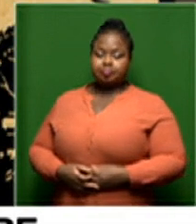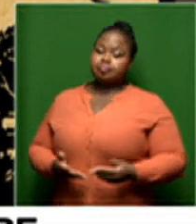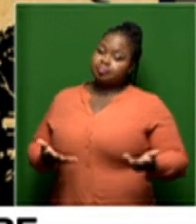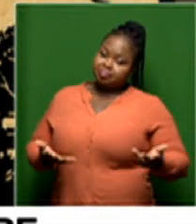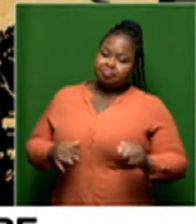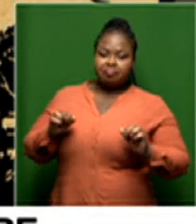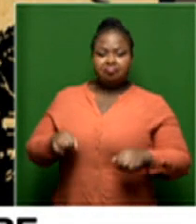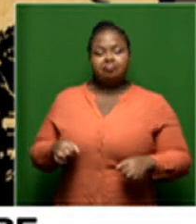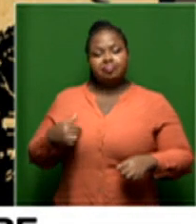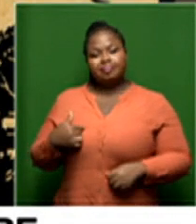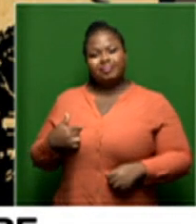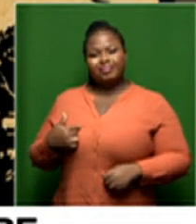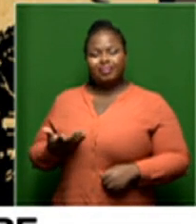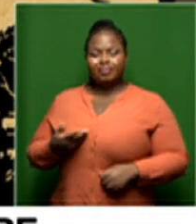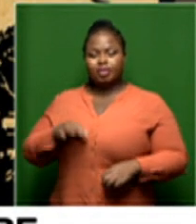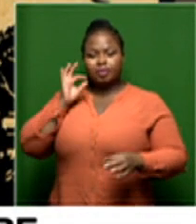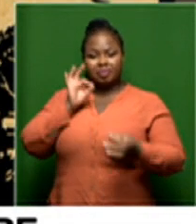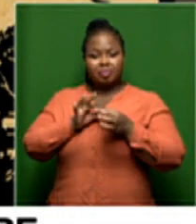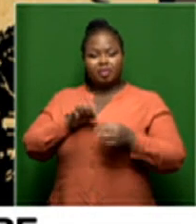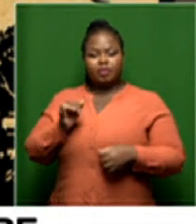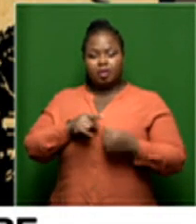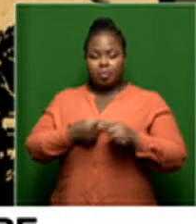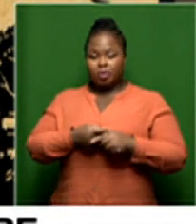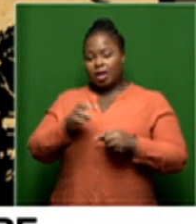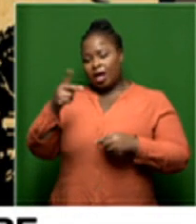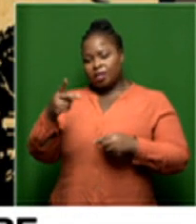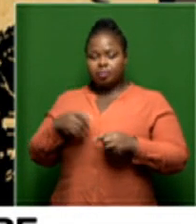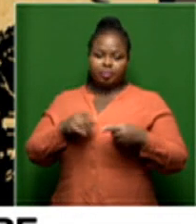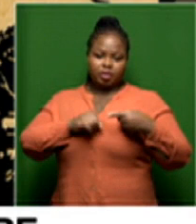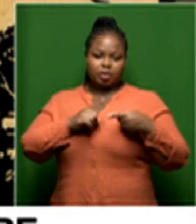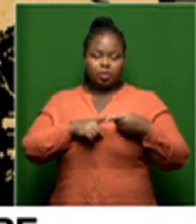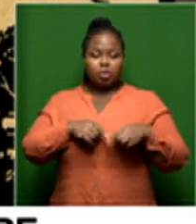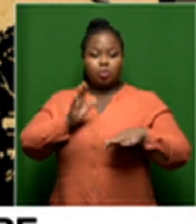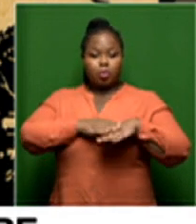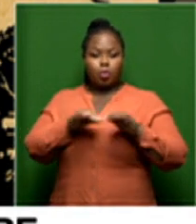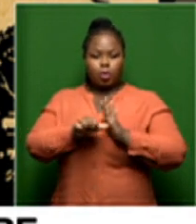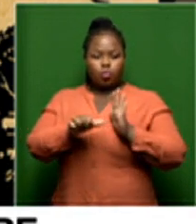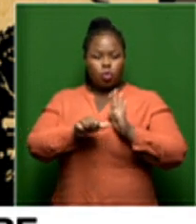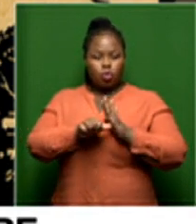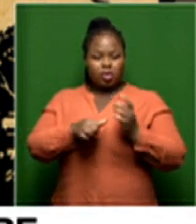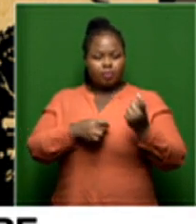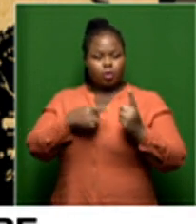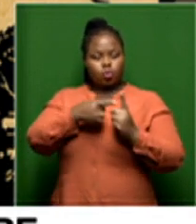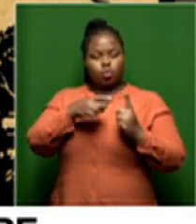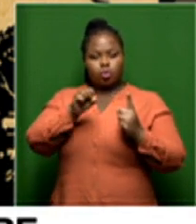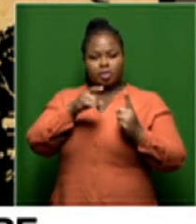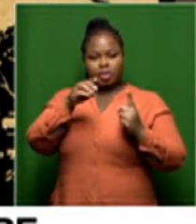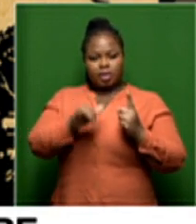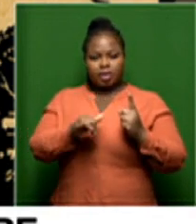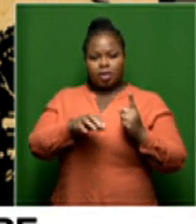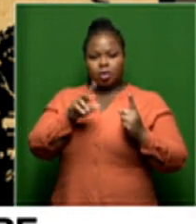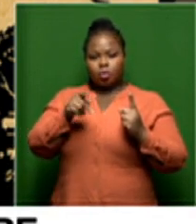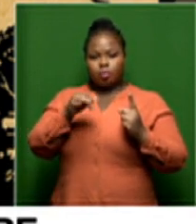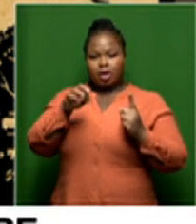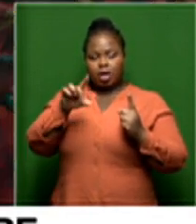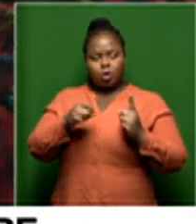Well, I mean, I suppose if you want to talk specifically about certain works, there's a hugely important sculpture by Sidney Khumalo, who's one of our